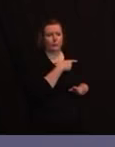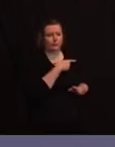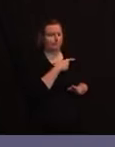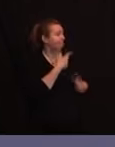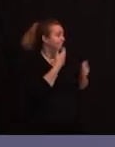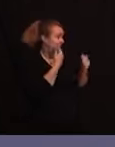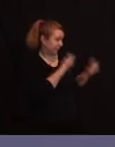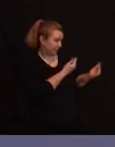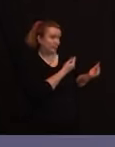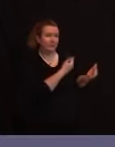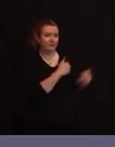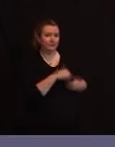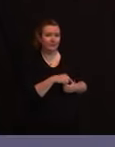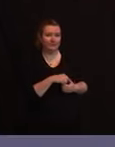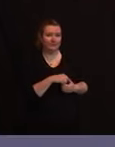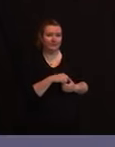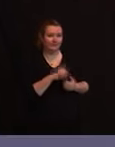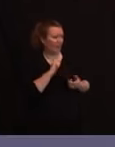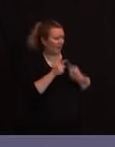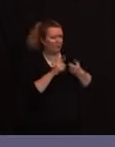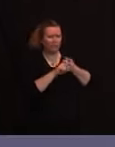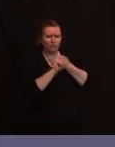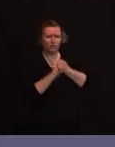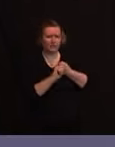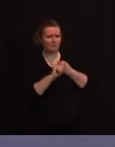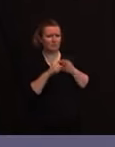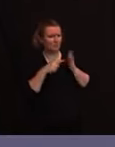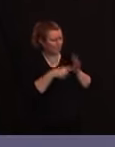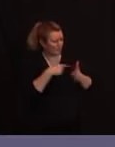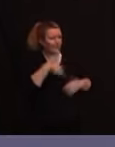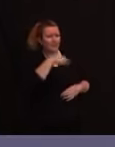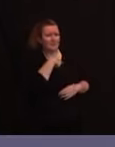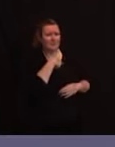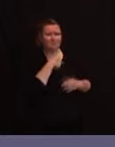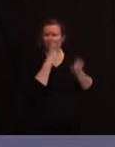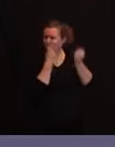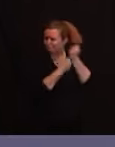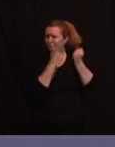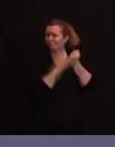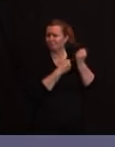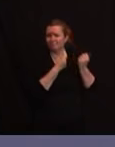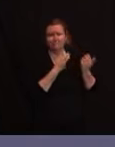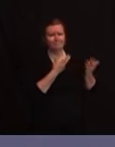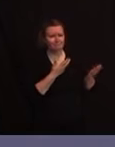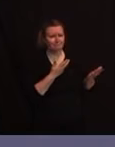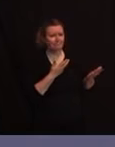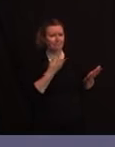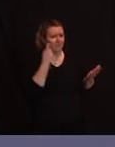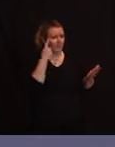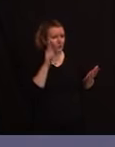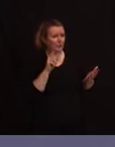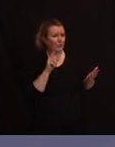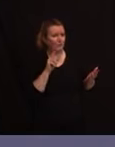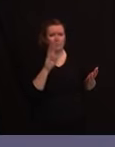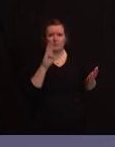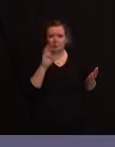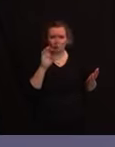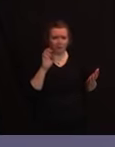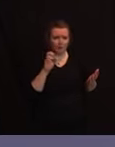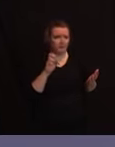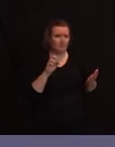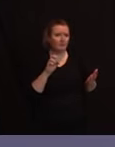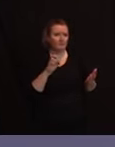great friend, a great representative and advocate on behalf of 2 of our most important counties, Burlington and Ocean County, and by doing